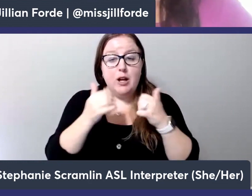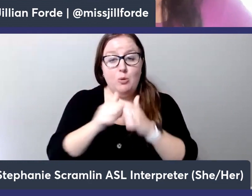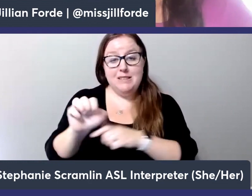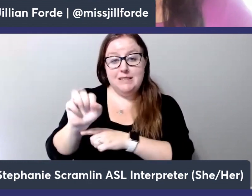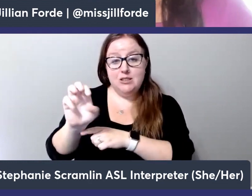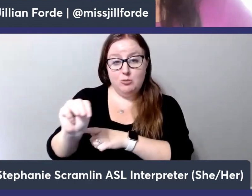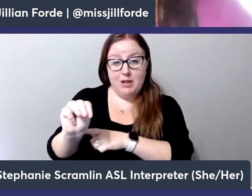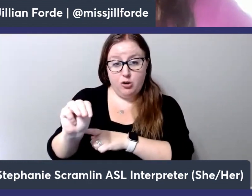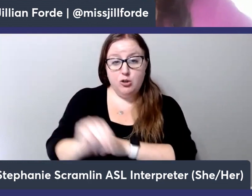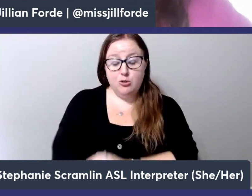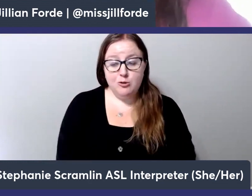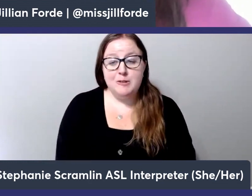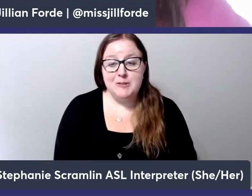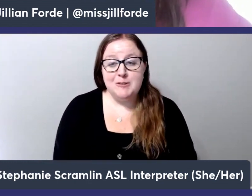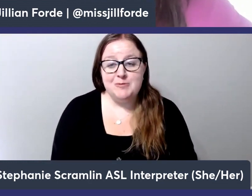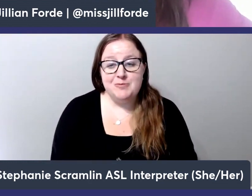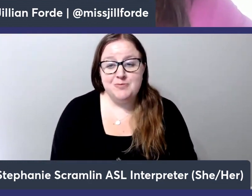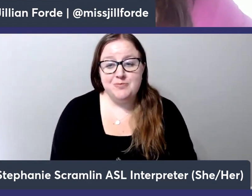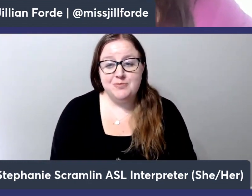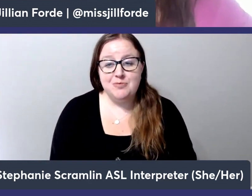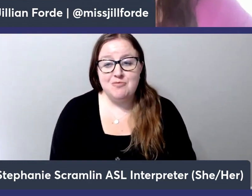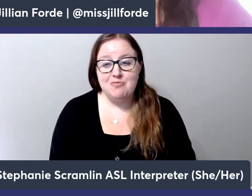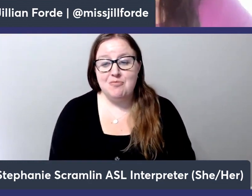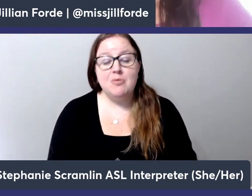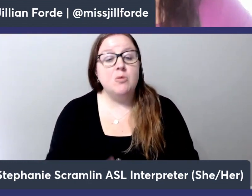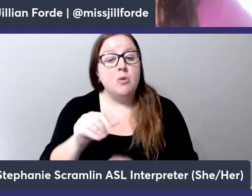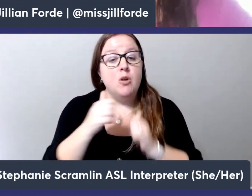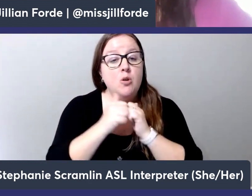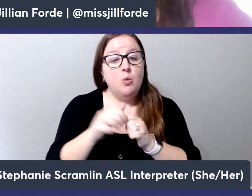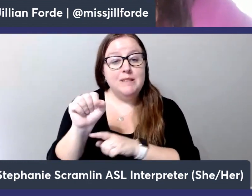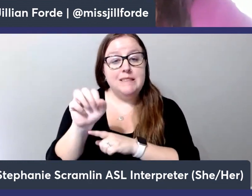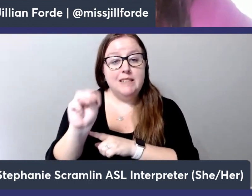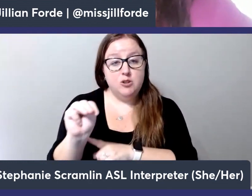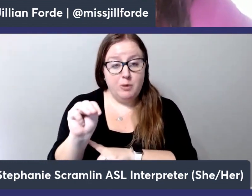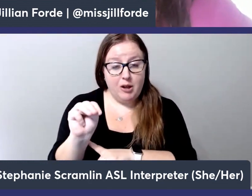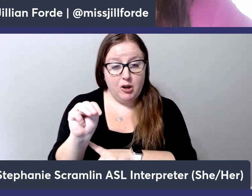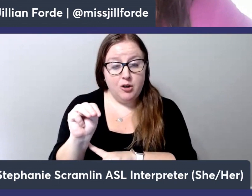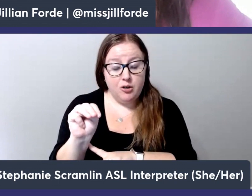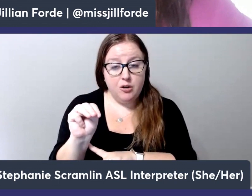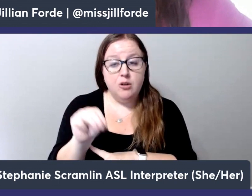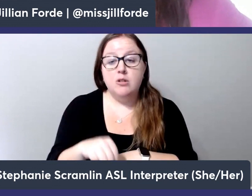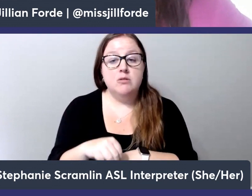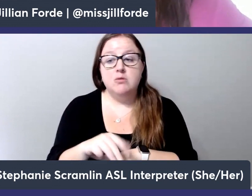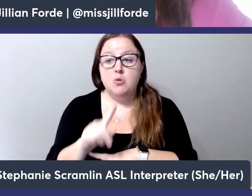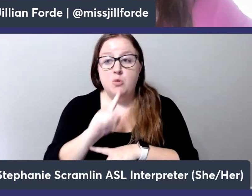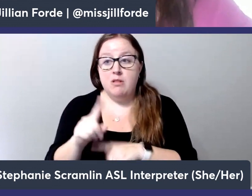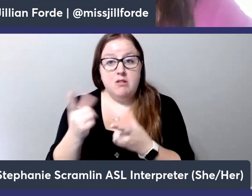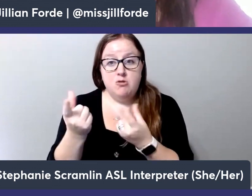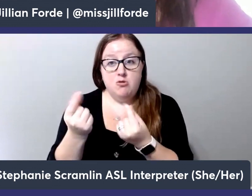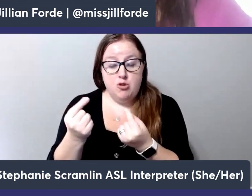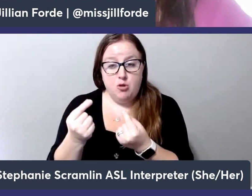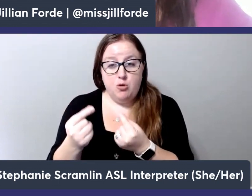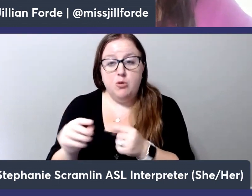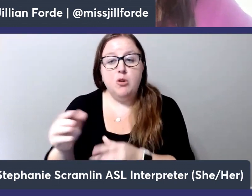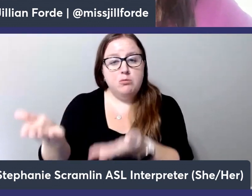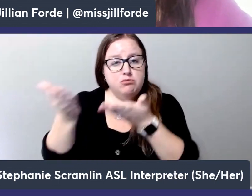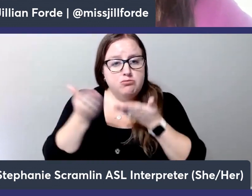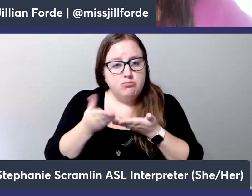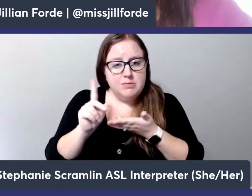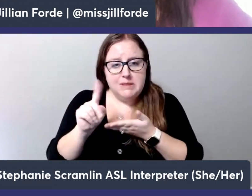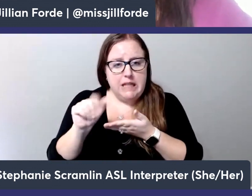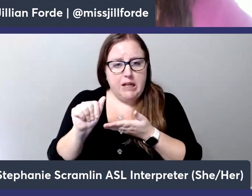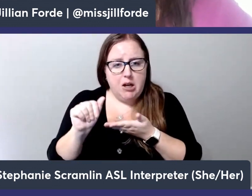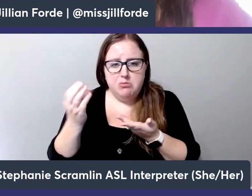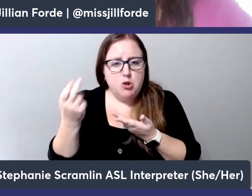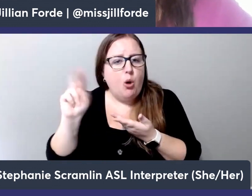SageMaker? So with SageMaker, all you need to do is bring your own data, or if you want